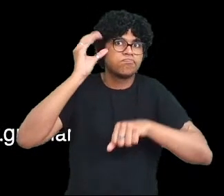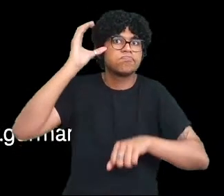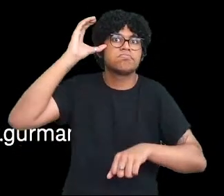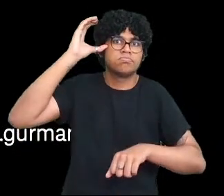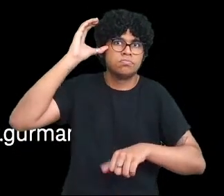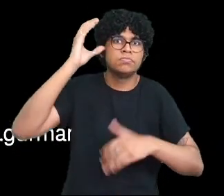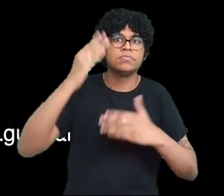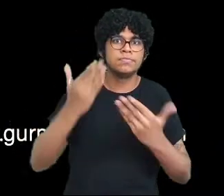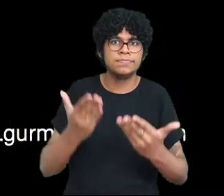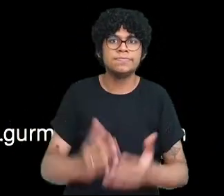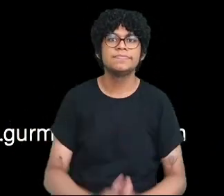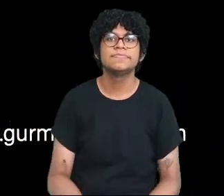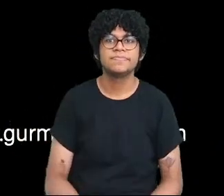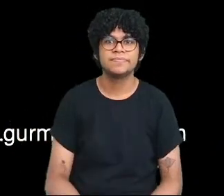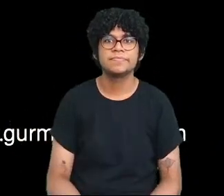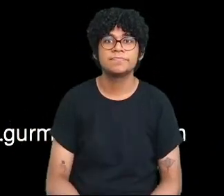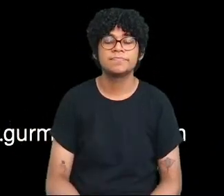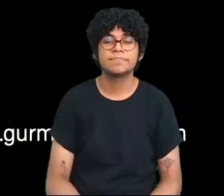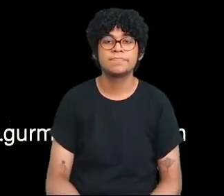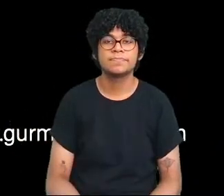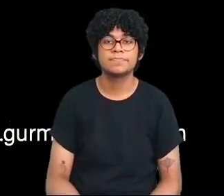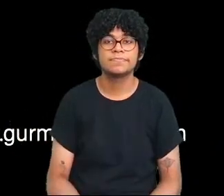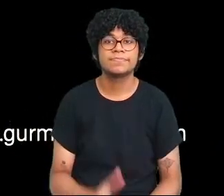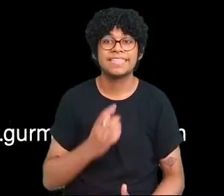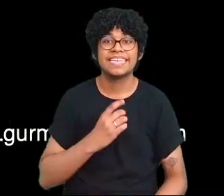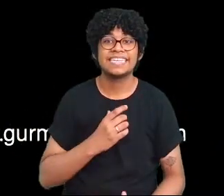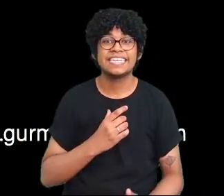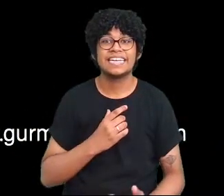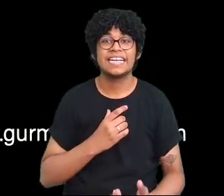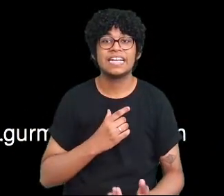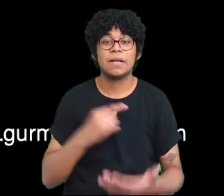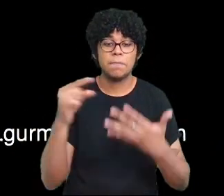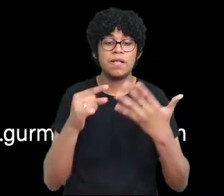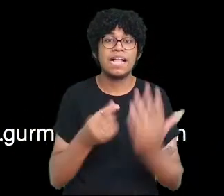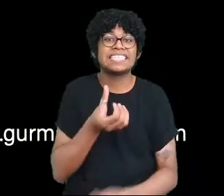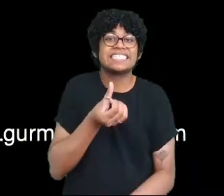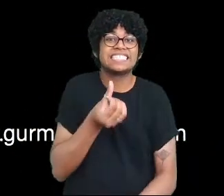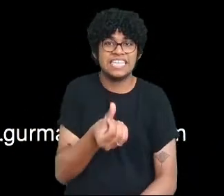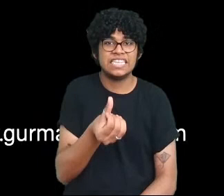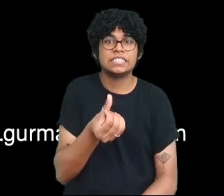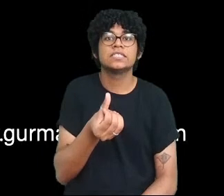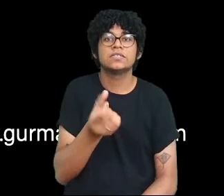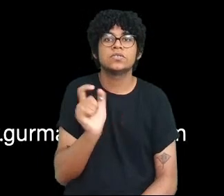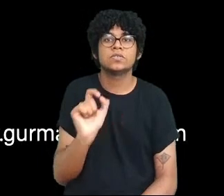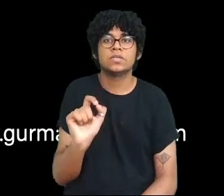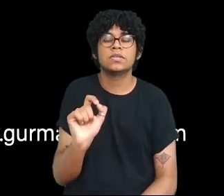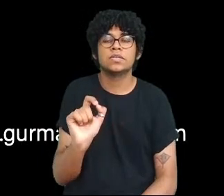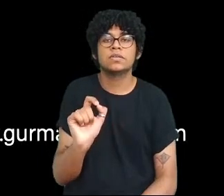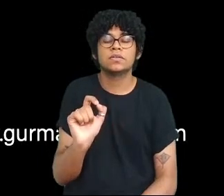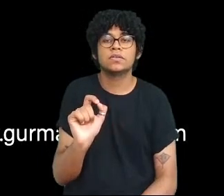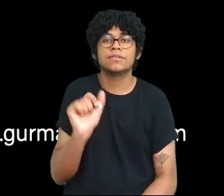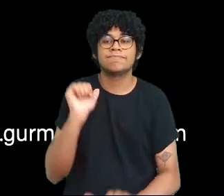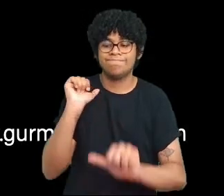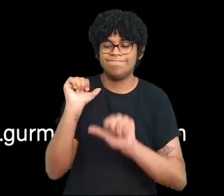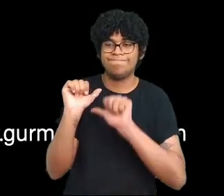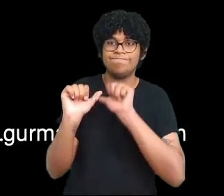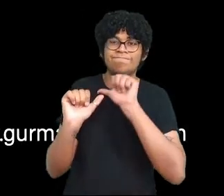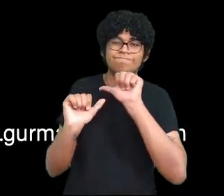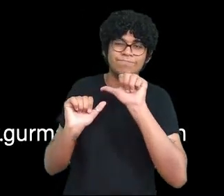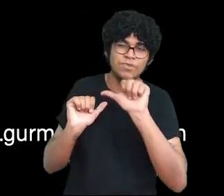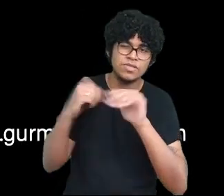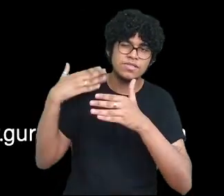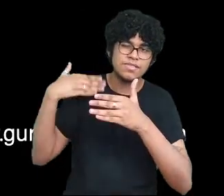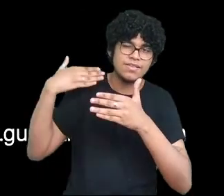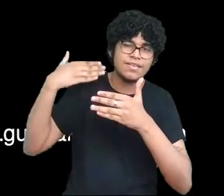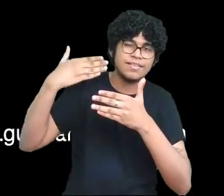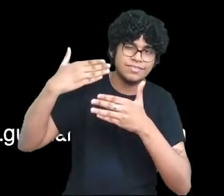that we have a slow and steady shift to stronger communication techniques. Now, these are things not